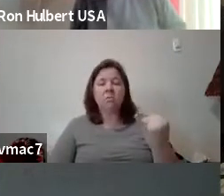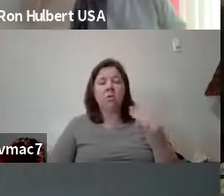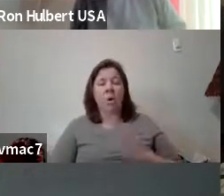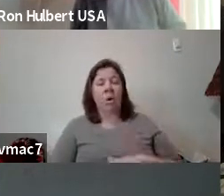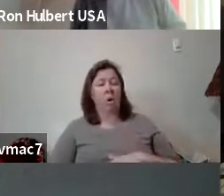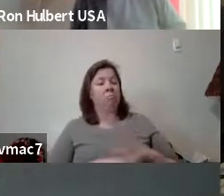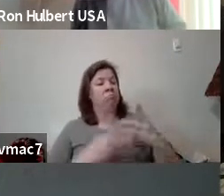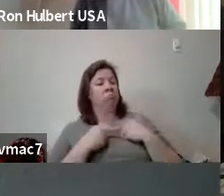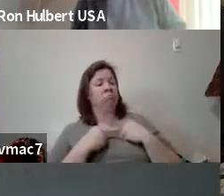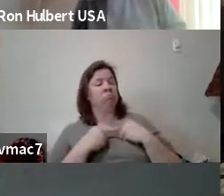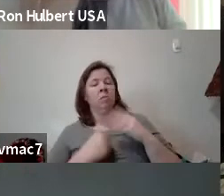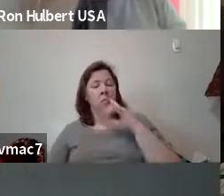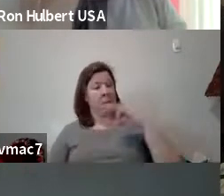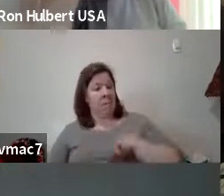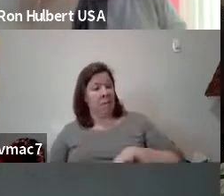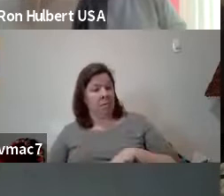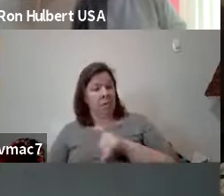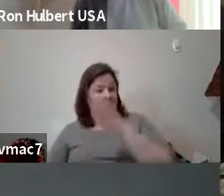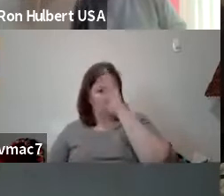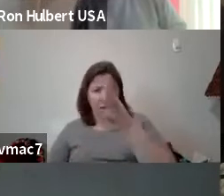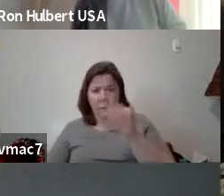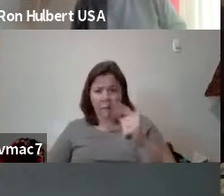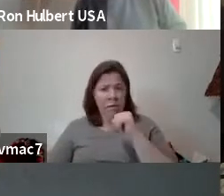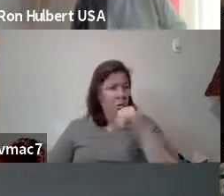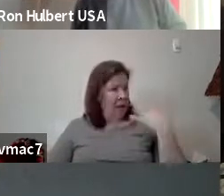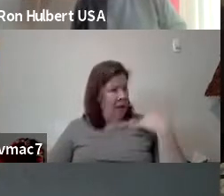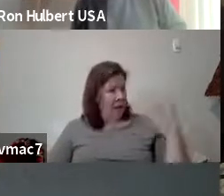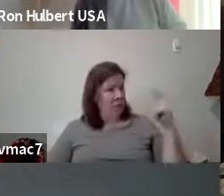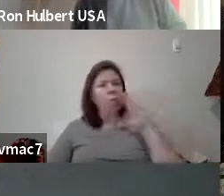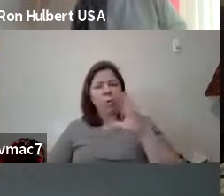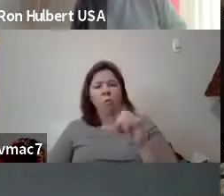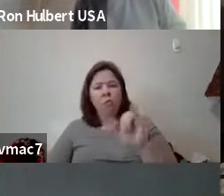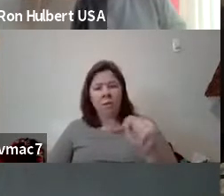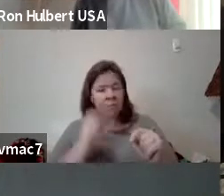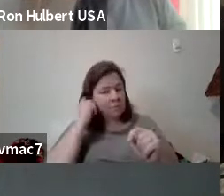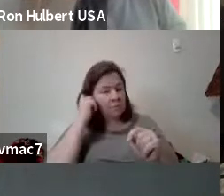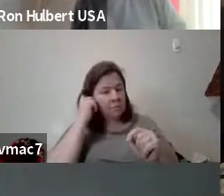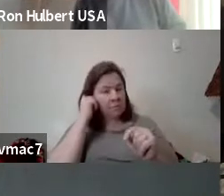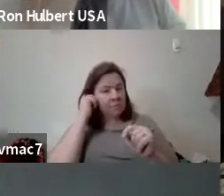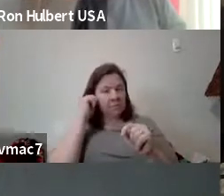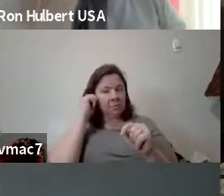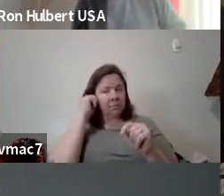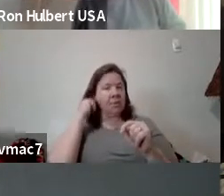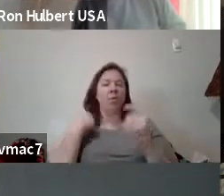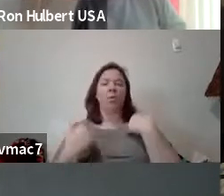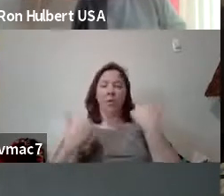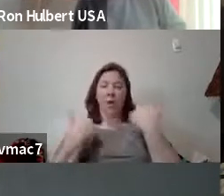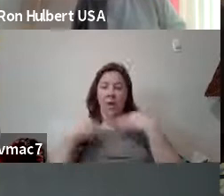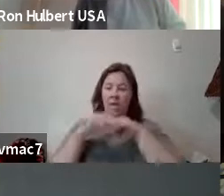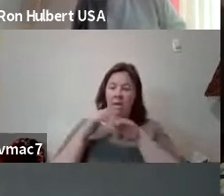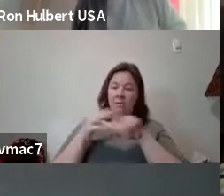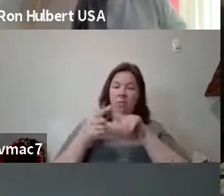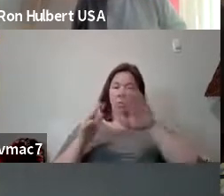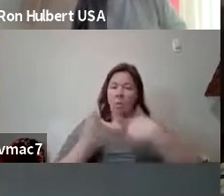can benefit from, he'll create it. If it's not out there, he'll do it. So yes, we're going to be able to have access to all of